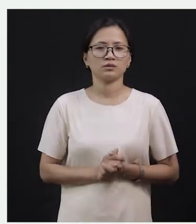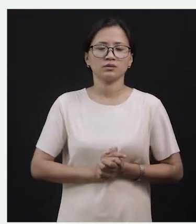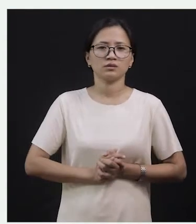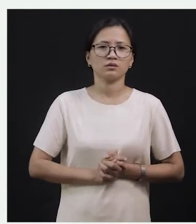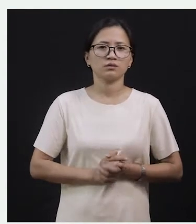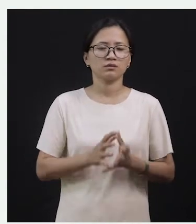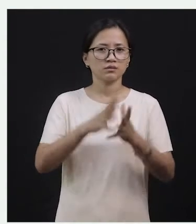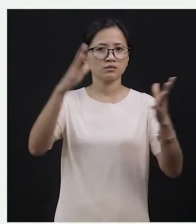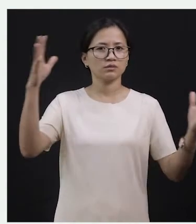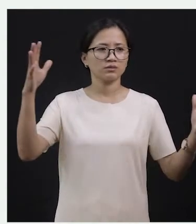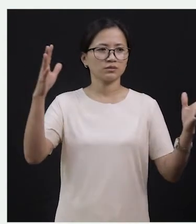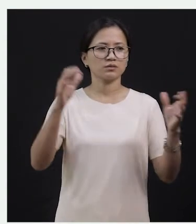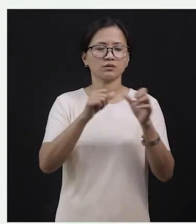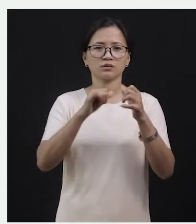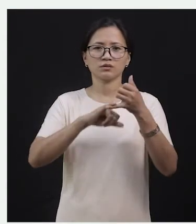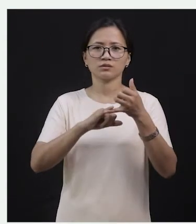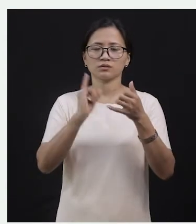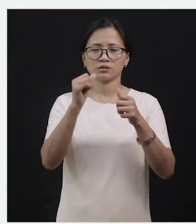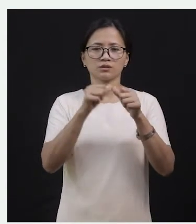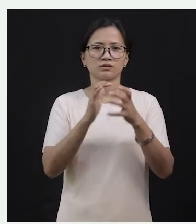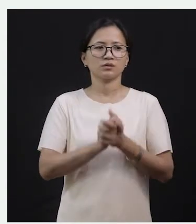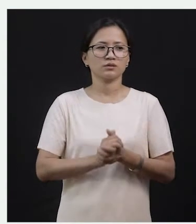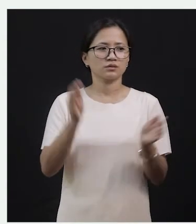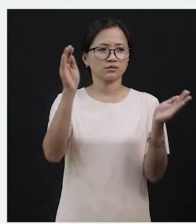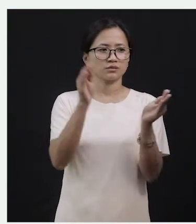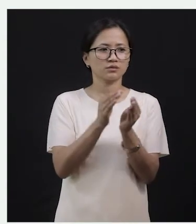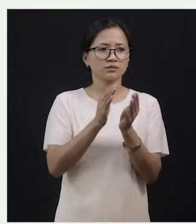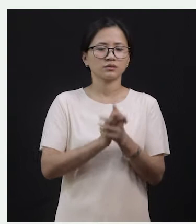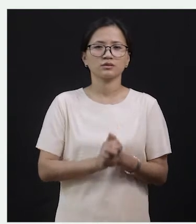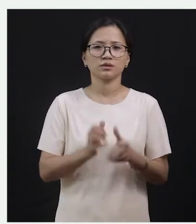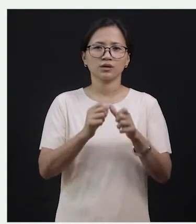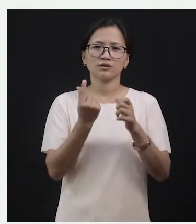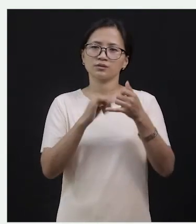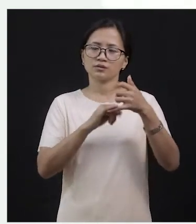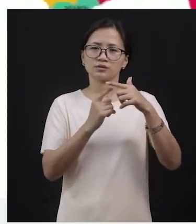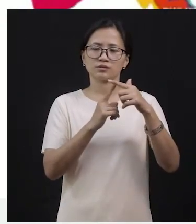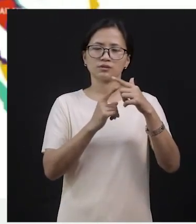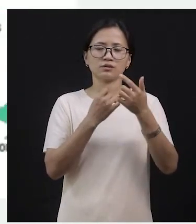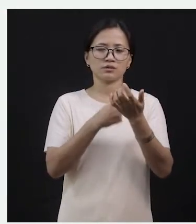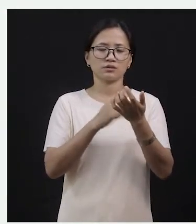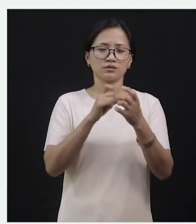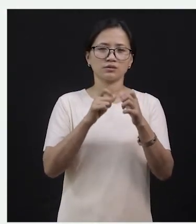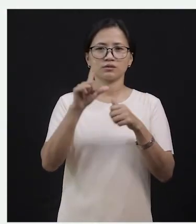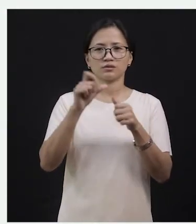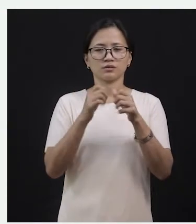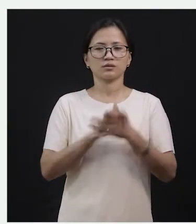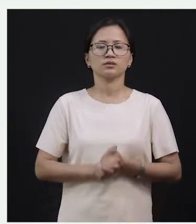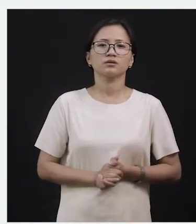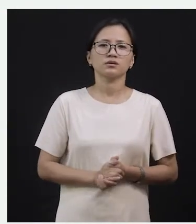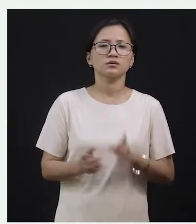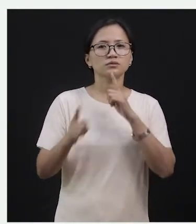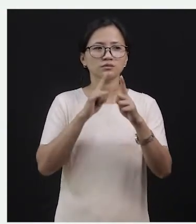the largest continent is Asia and the smallest continent is Australia. Now